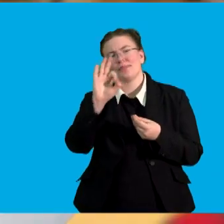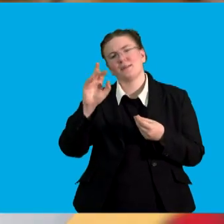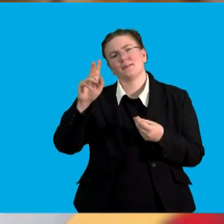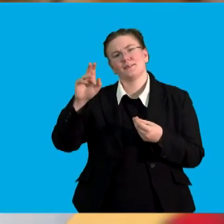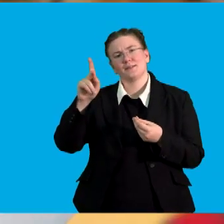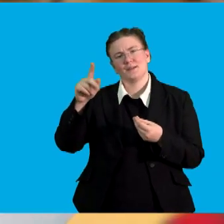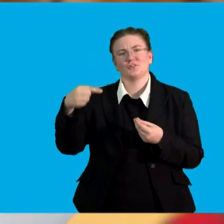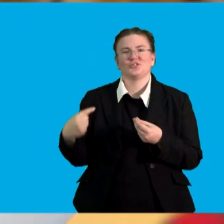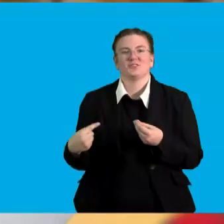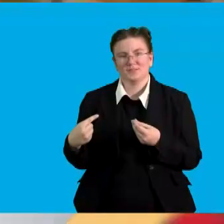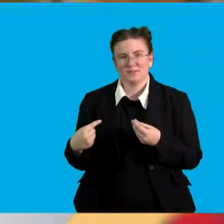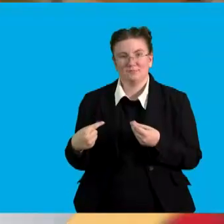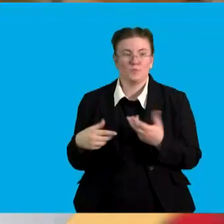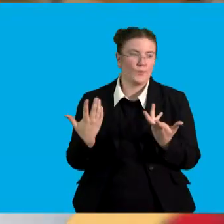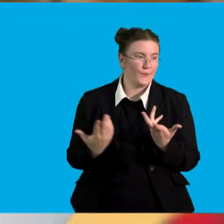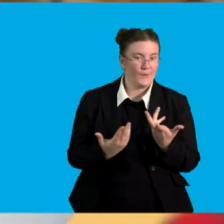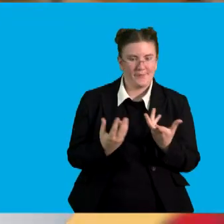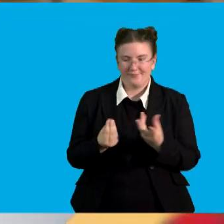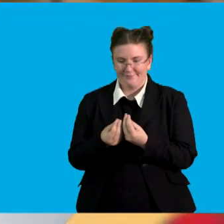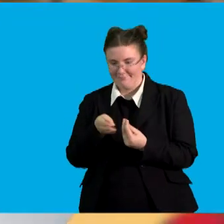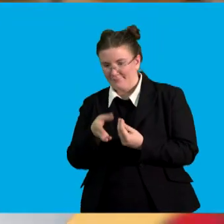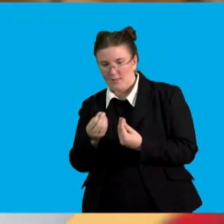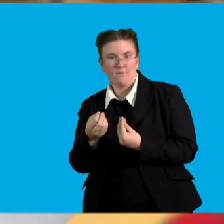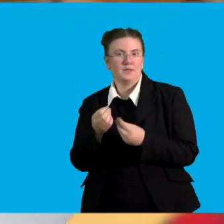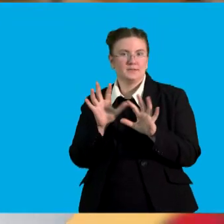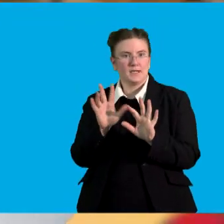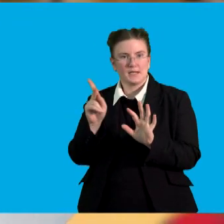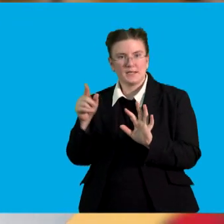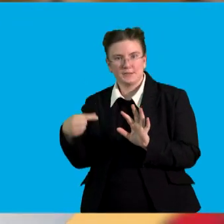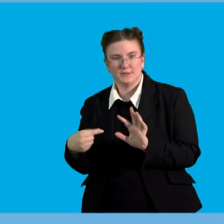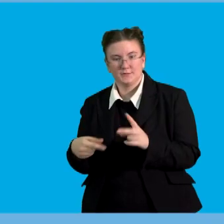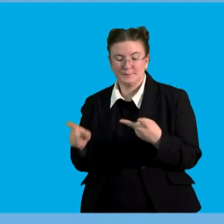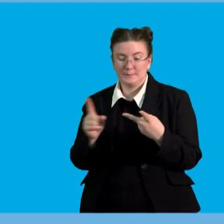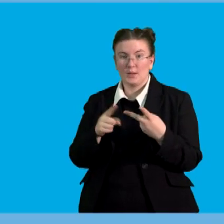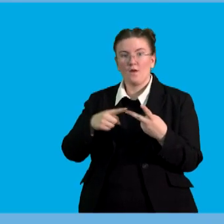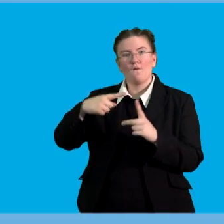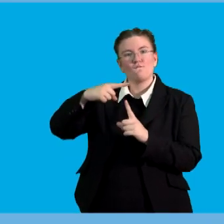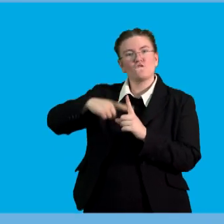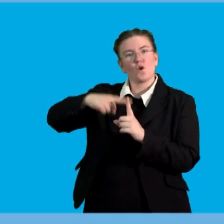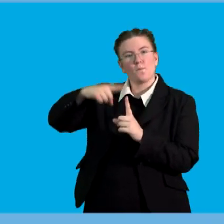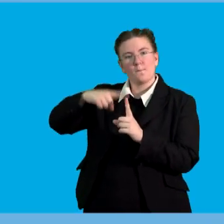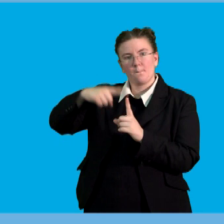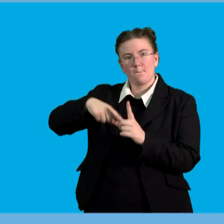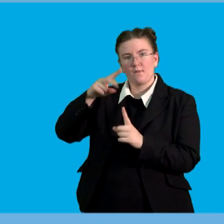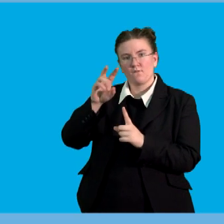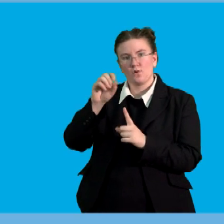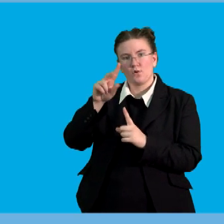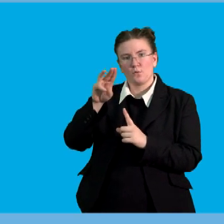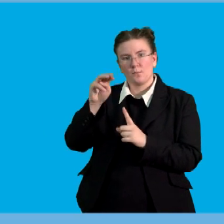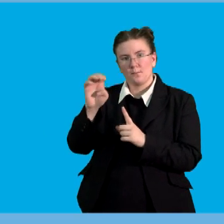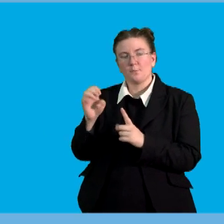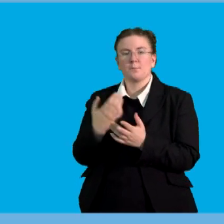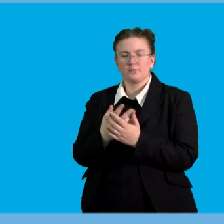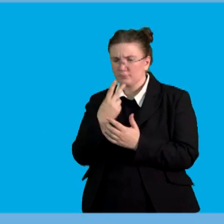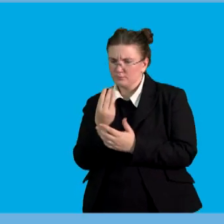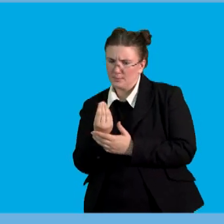kgs. The mass of this particular object is 10 kg. Whereas when we are looking at volume, we can also express the volume in terms